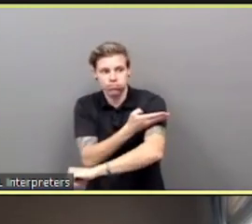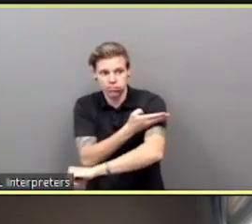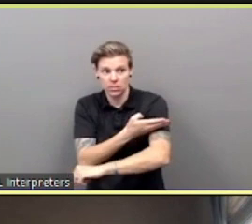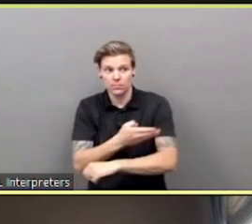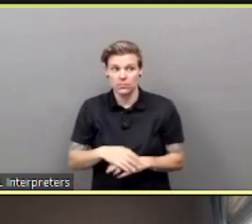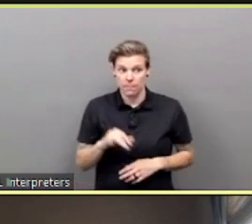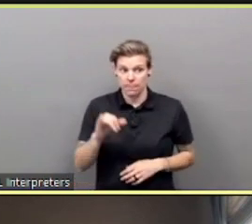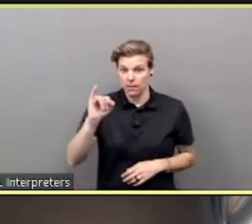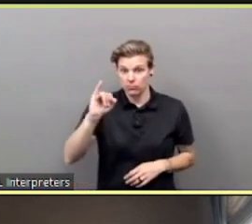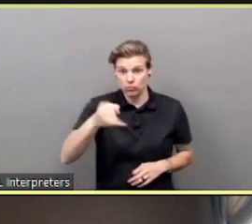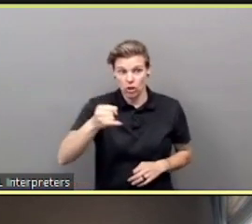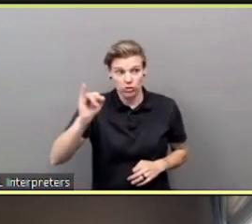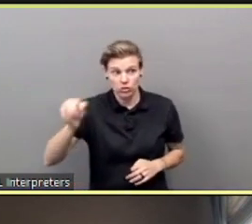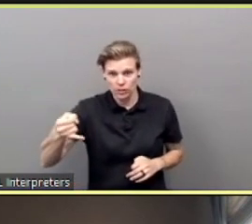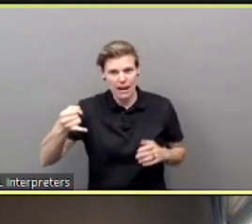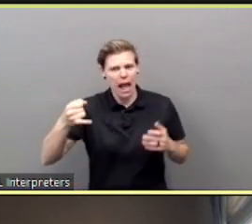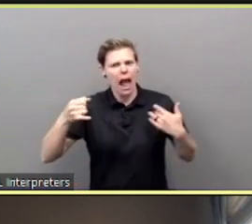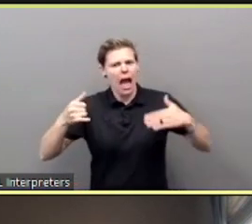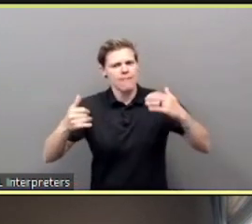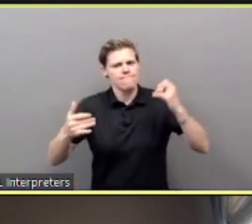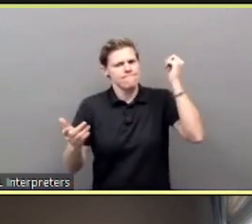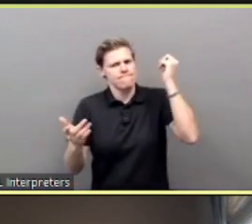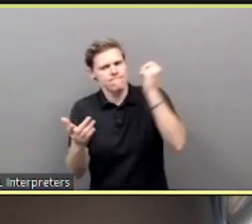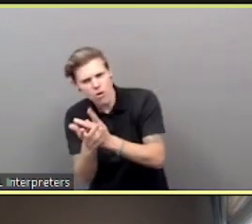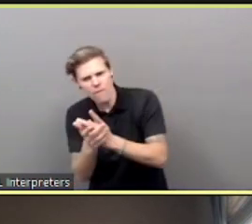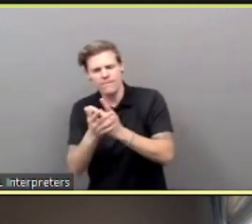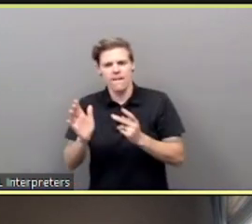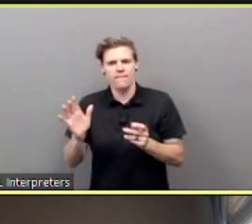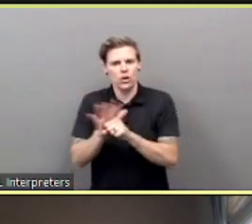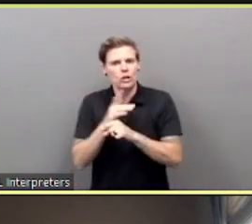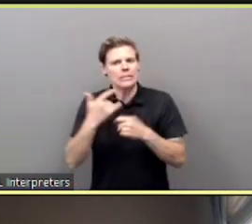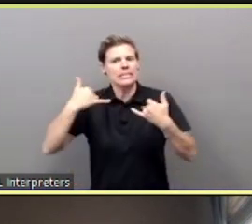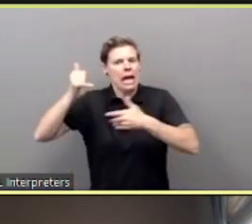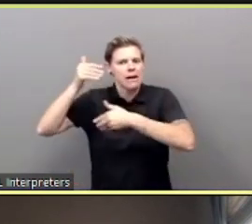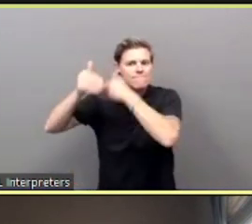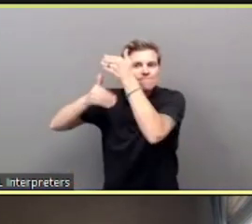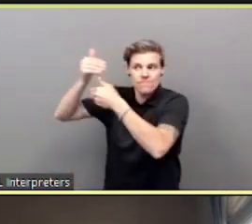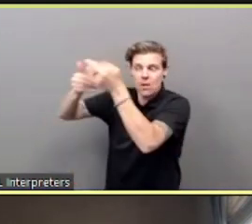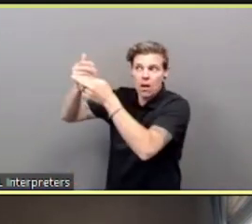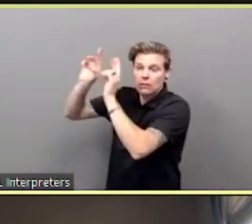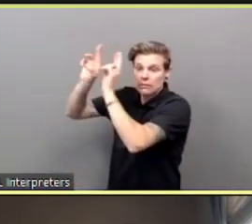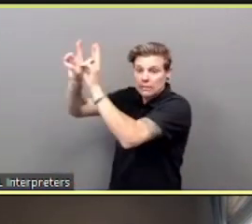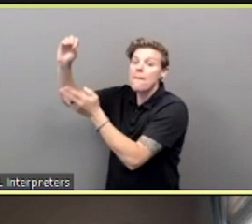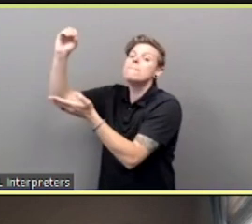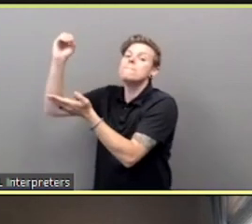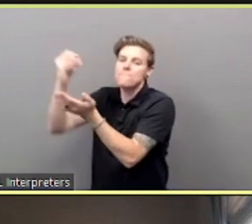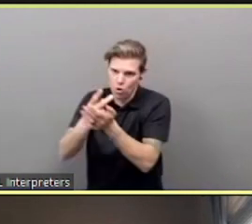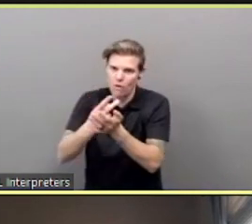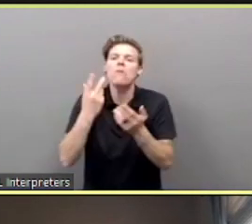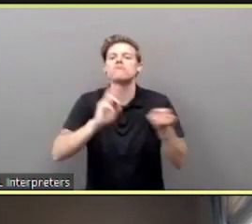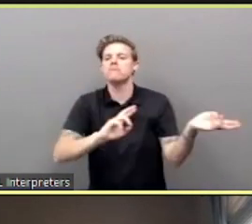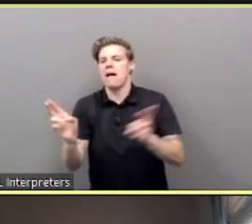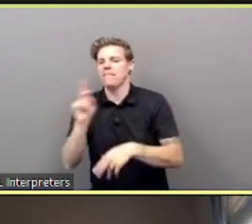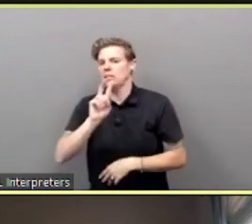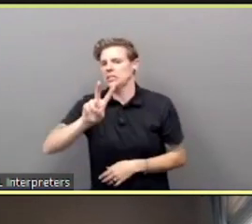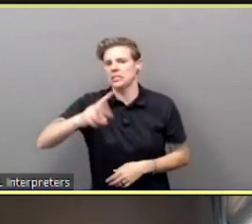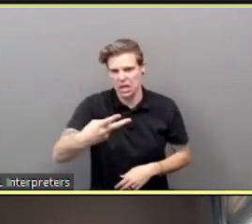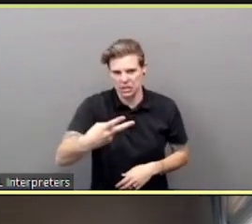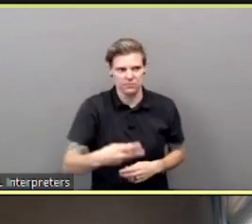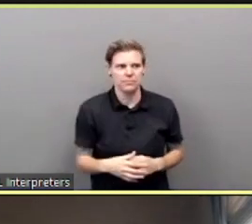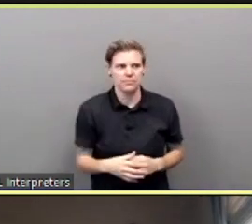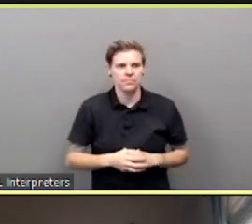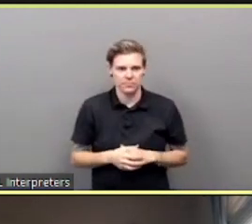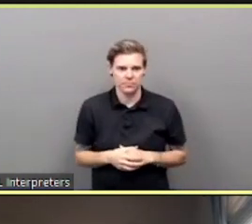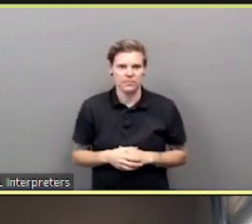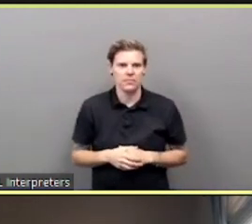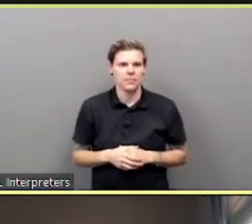level, but we're still waiting on that. Next slide. Another update on vaccinations is that there was a